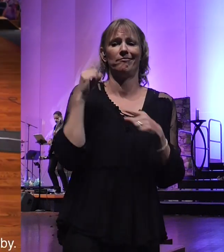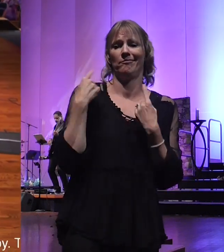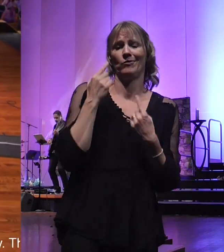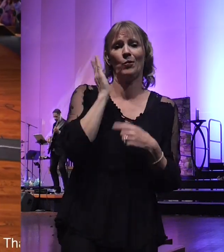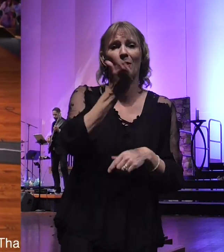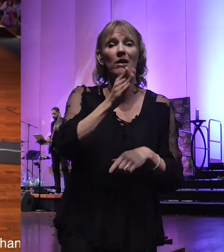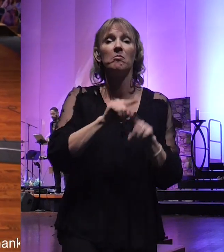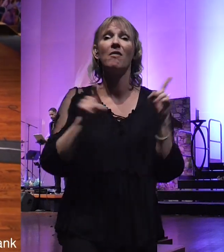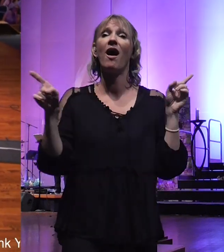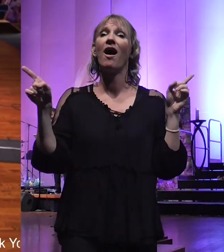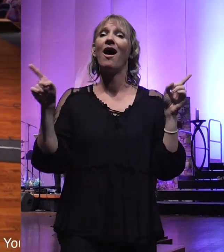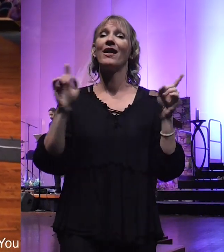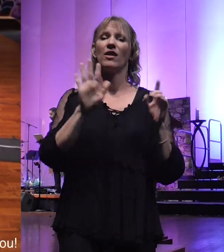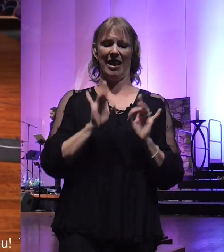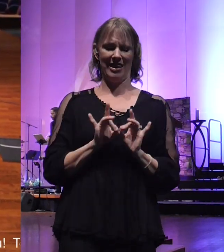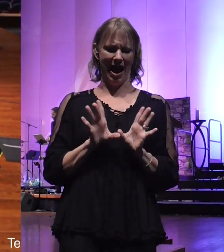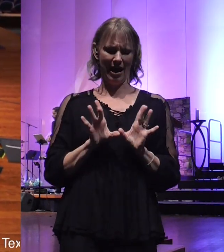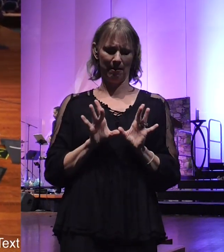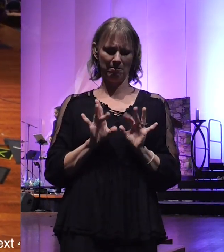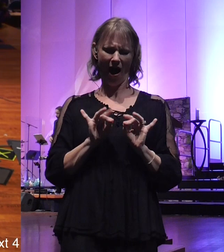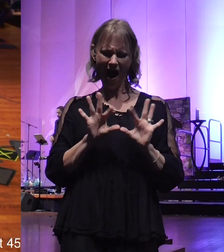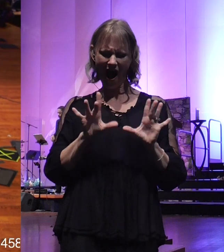But your light was